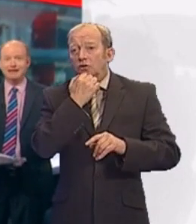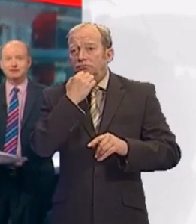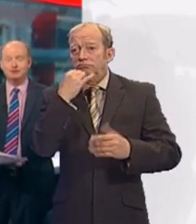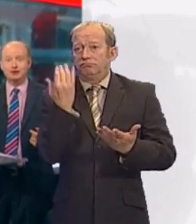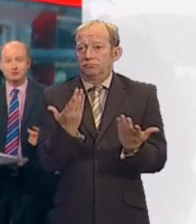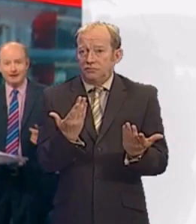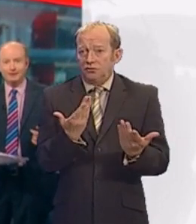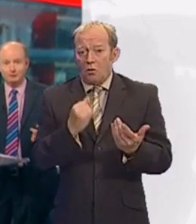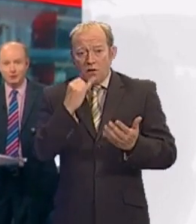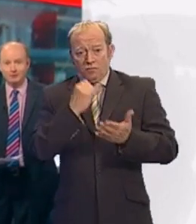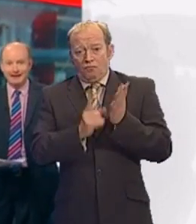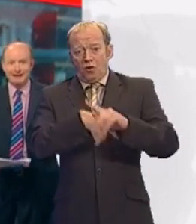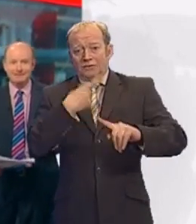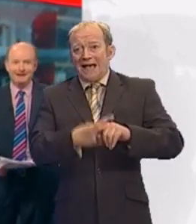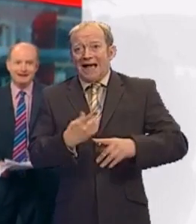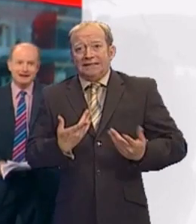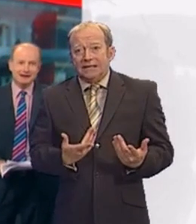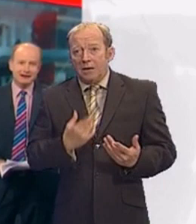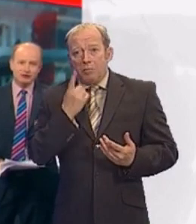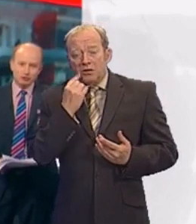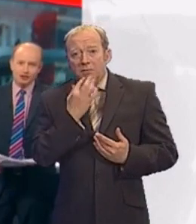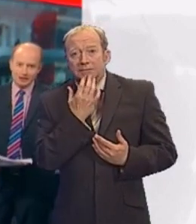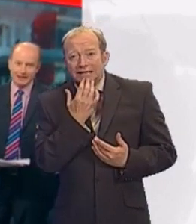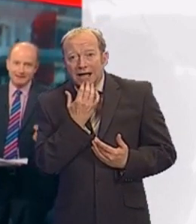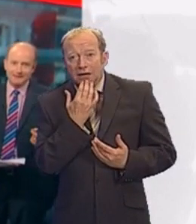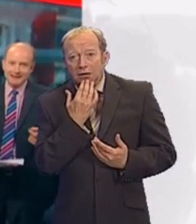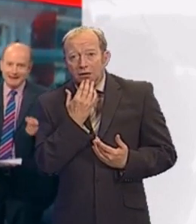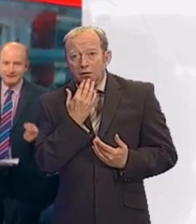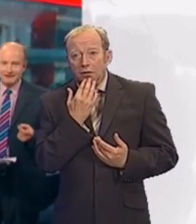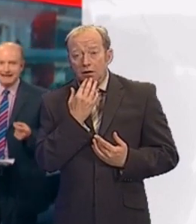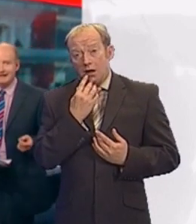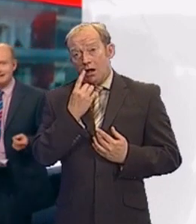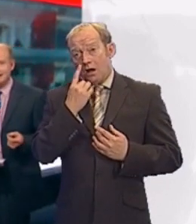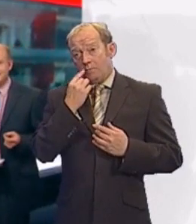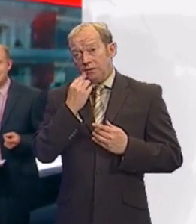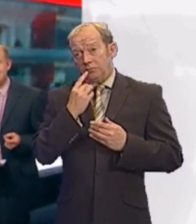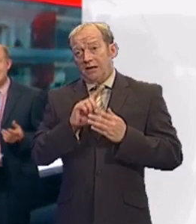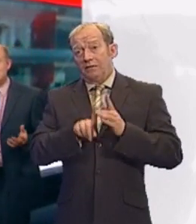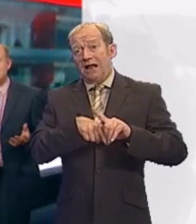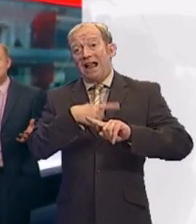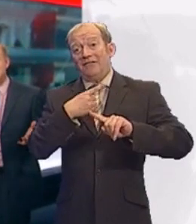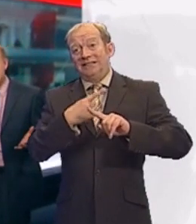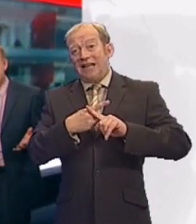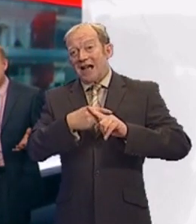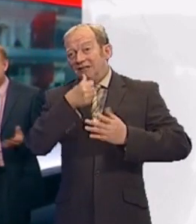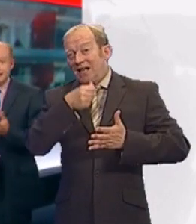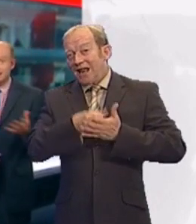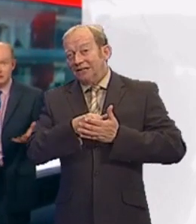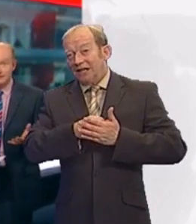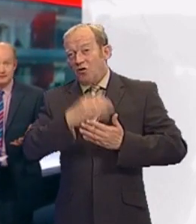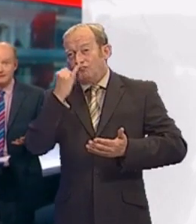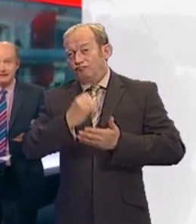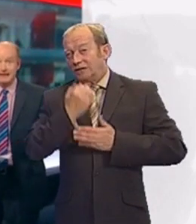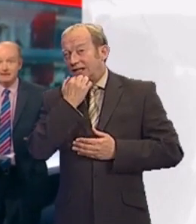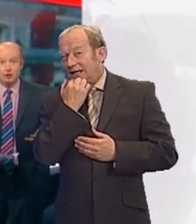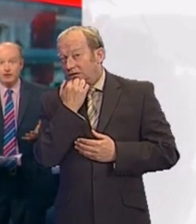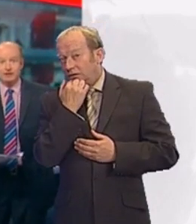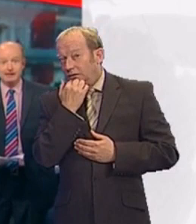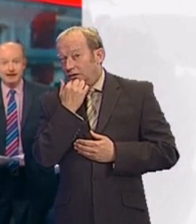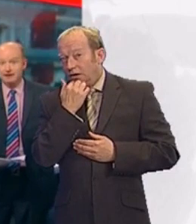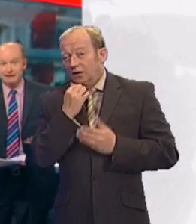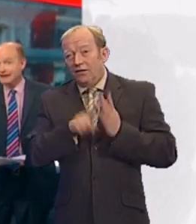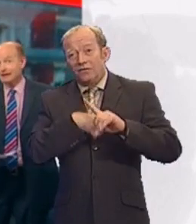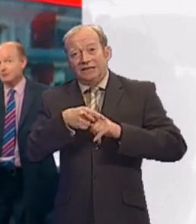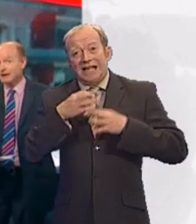of tax from what you pay, from your pay. And crucially, if the tax letter is out of date, the tax office has delayed more